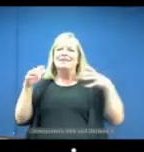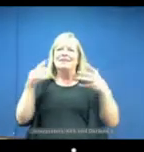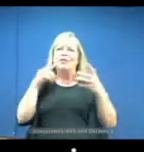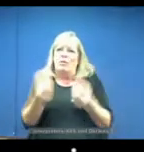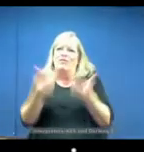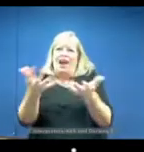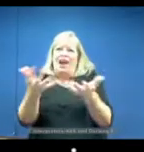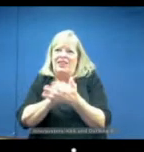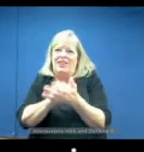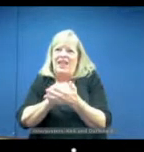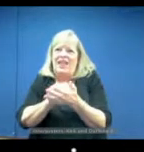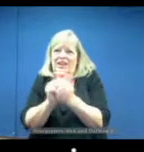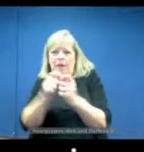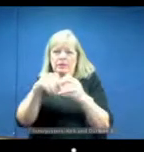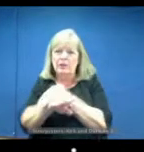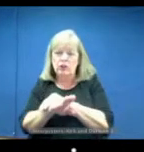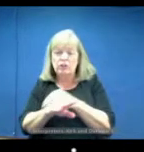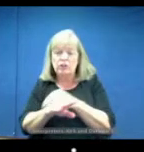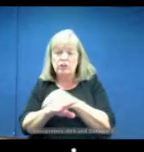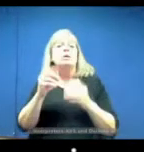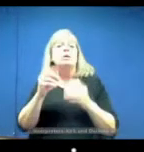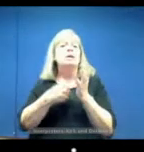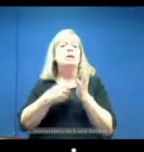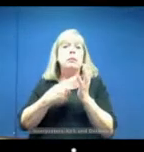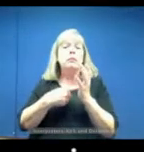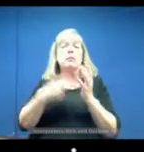have people move if they can't see me,